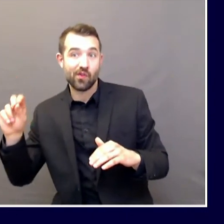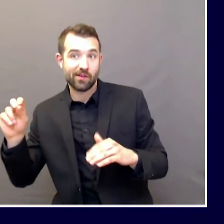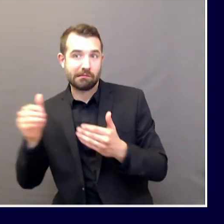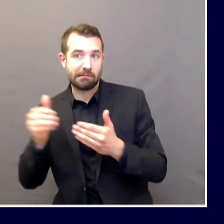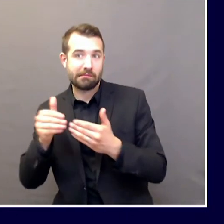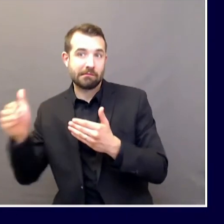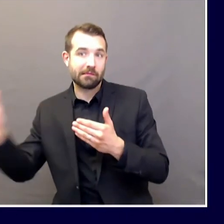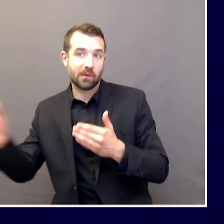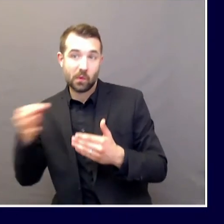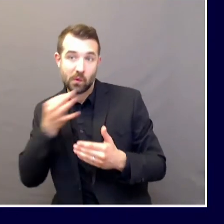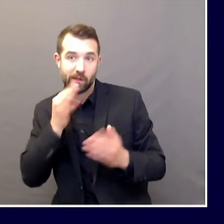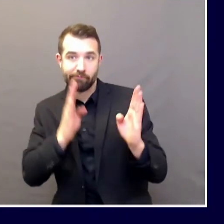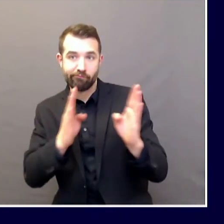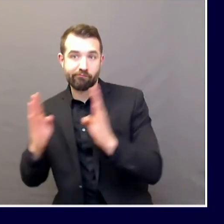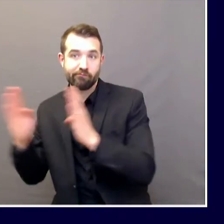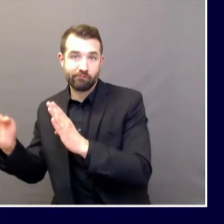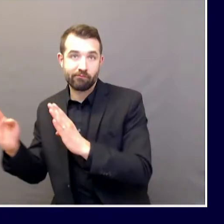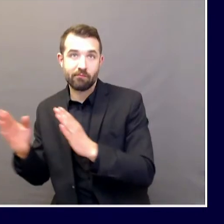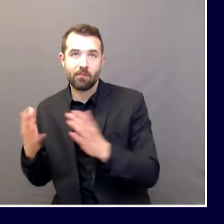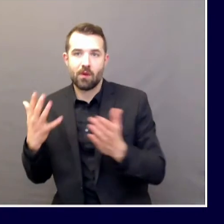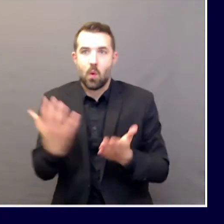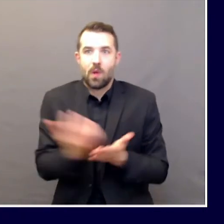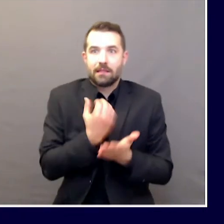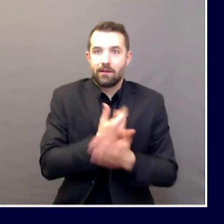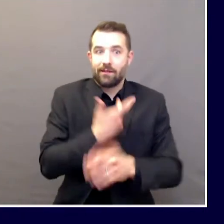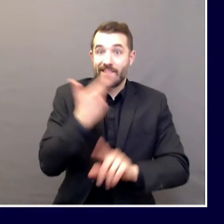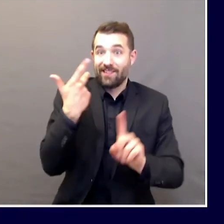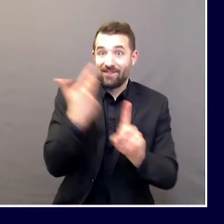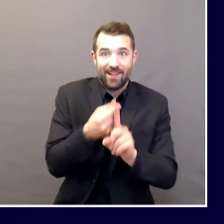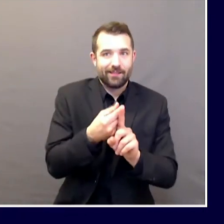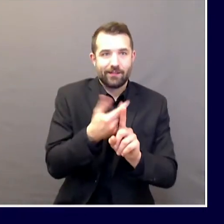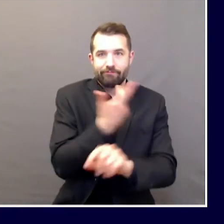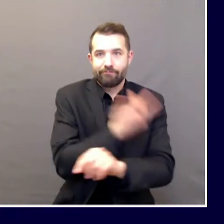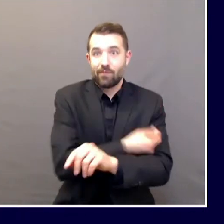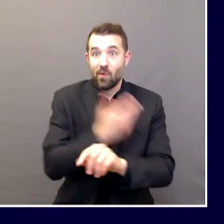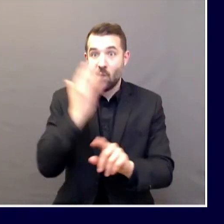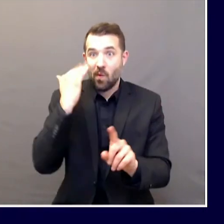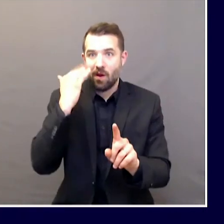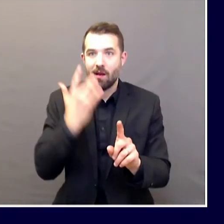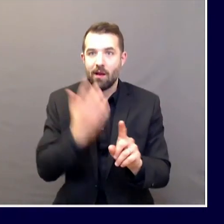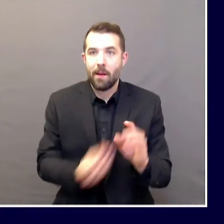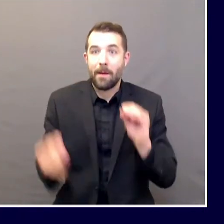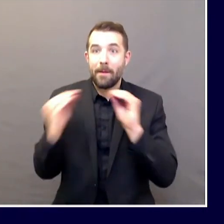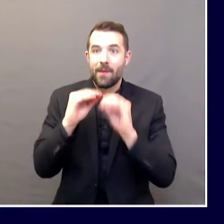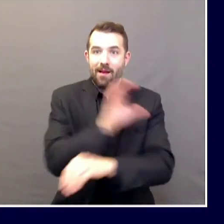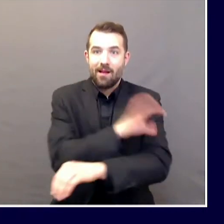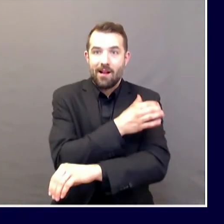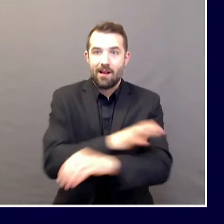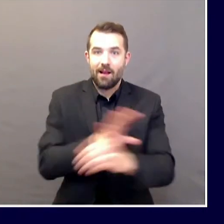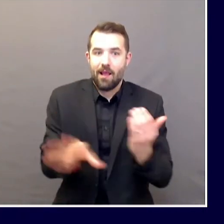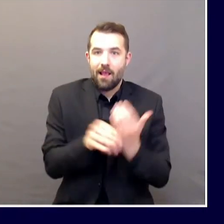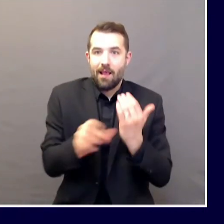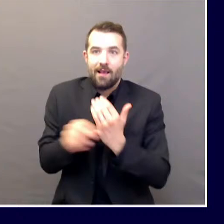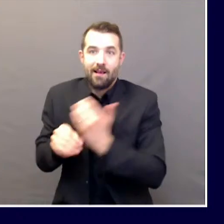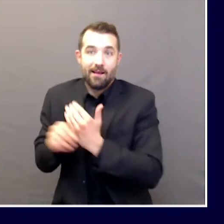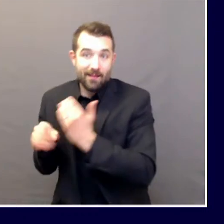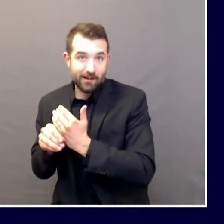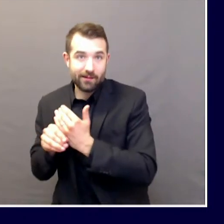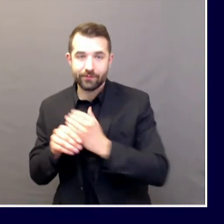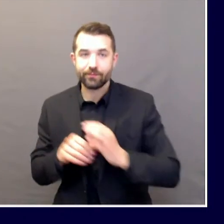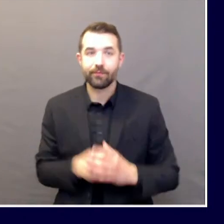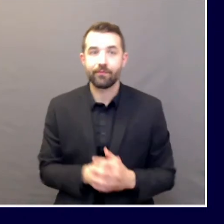opportunities to get vaccinated because there may be more types of clinics that open up. So the pre-registration is really focused on